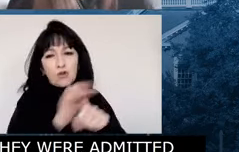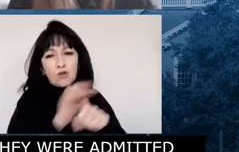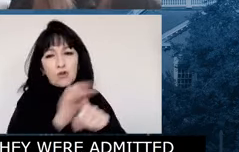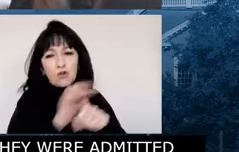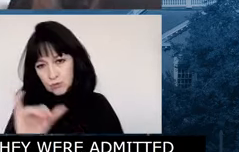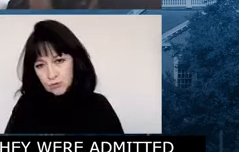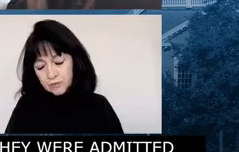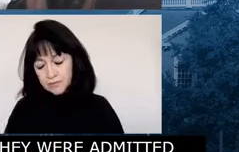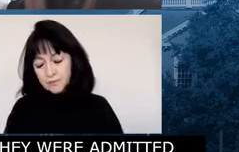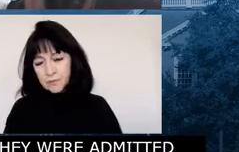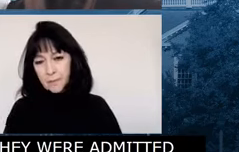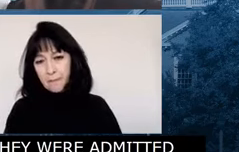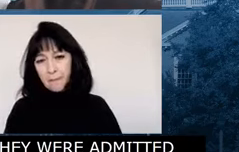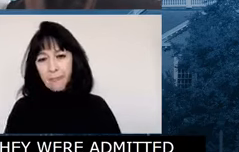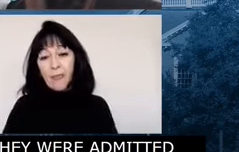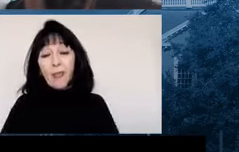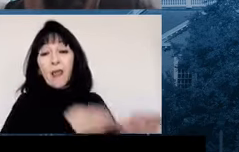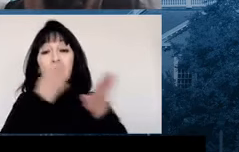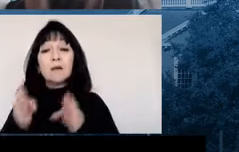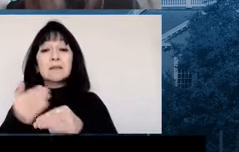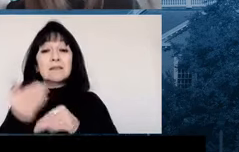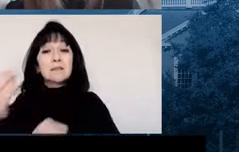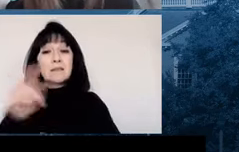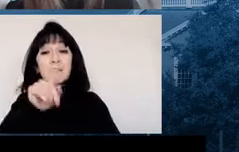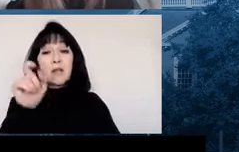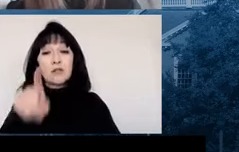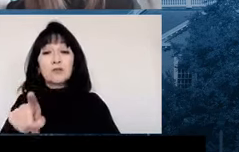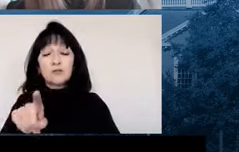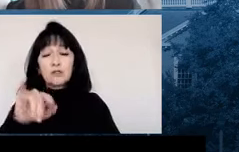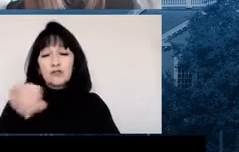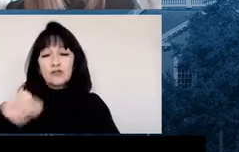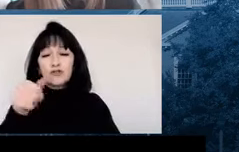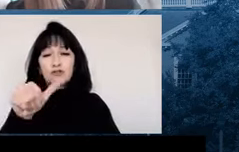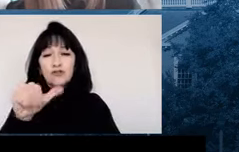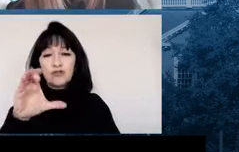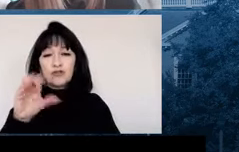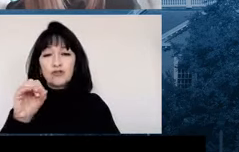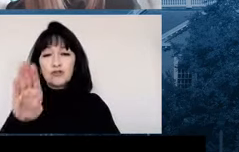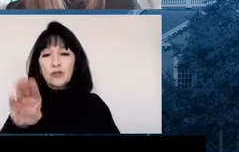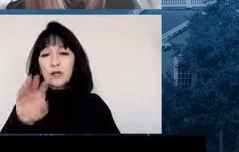Our next question will be from Jacob Owens of the Delaware Business Times.